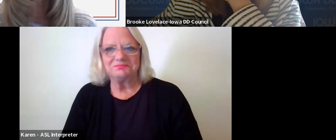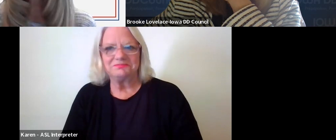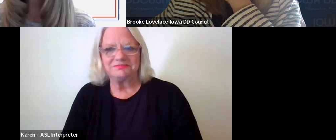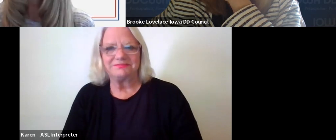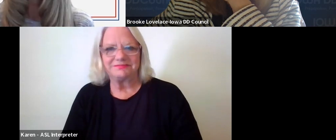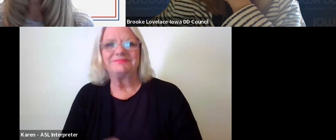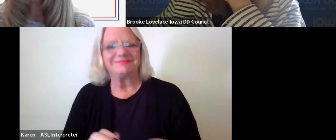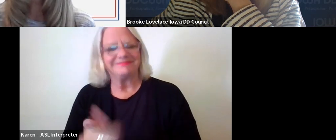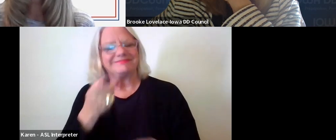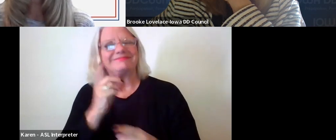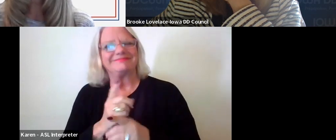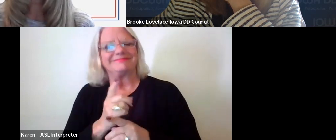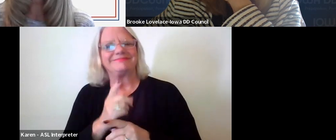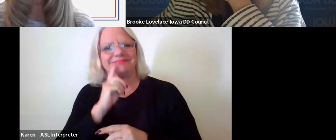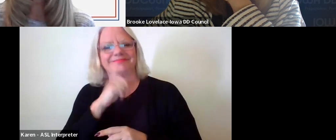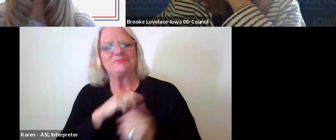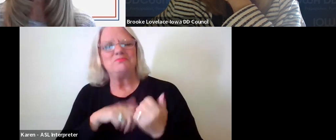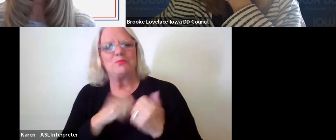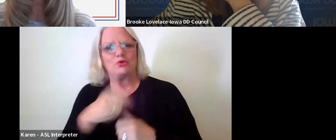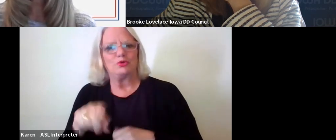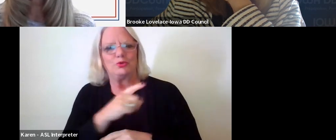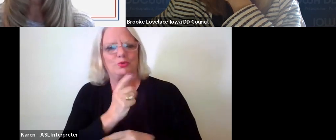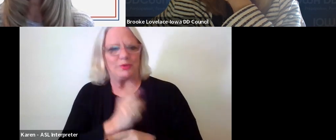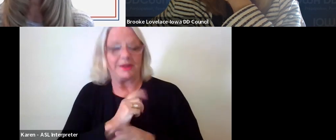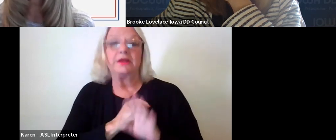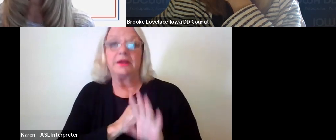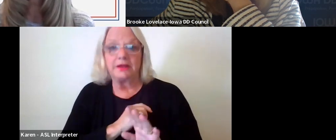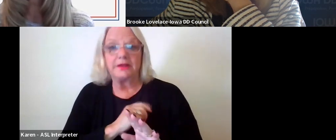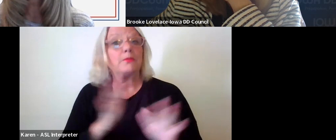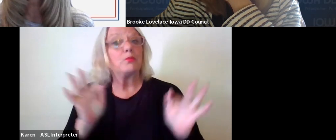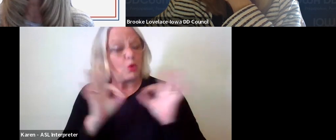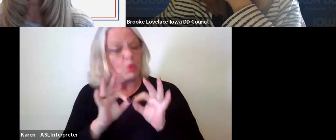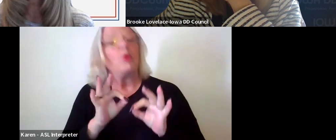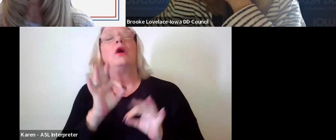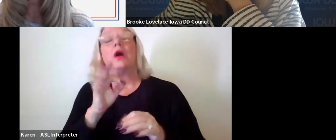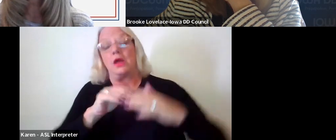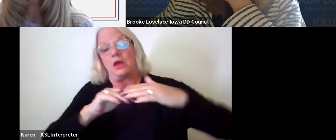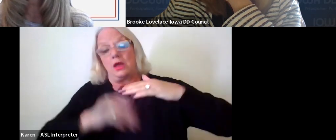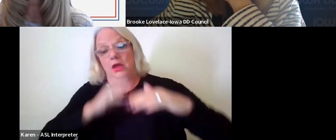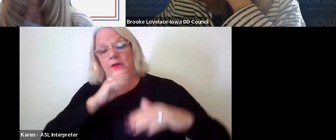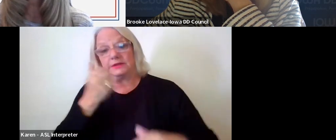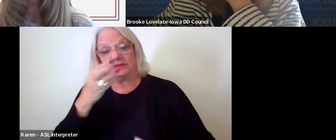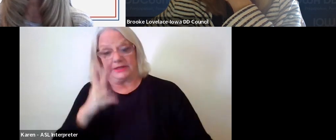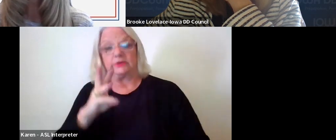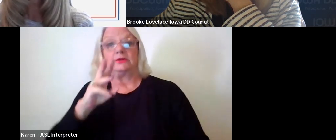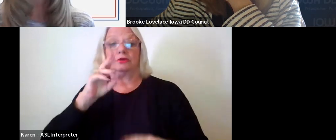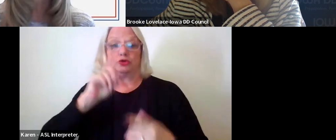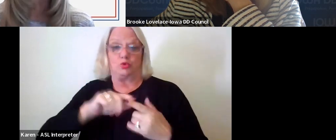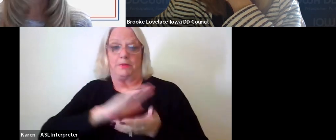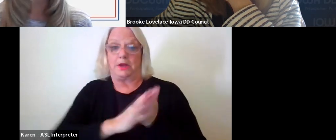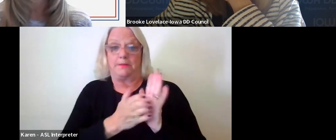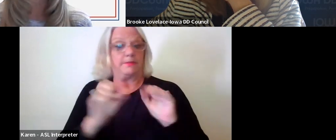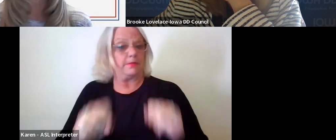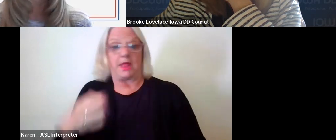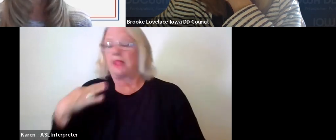that correct. So the kicker here is an individual must be under the age of 26 to be eligible. They